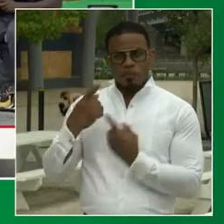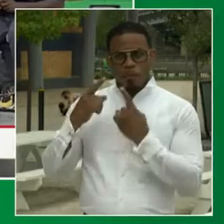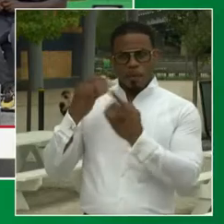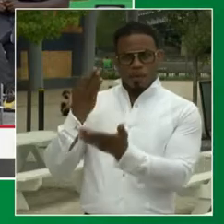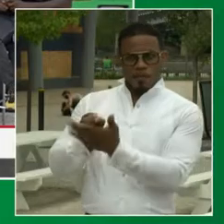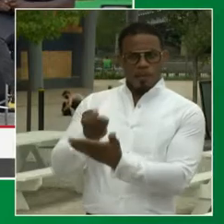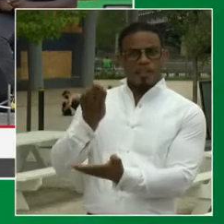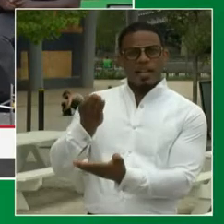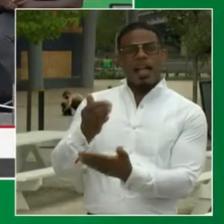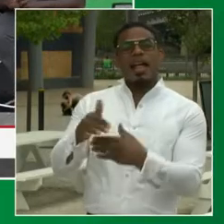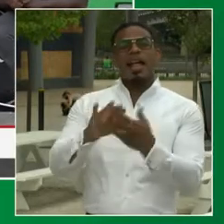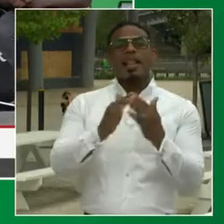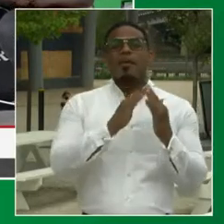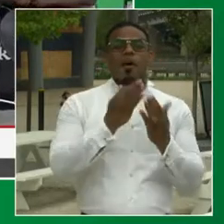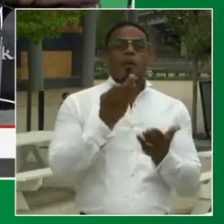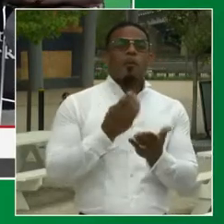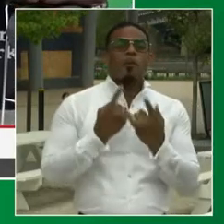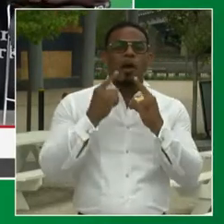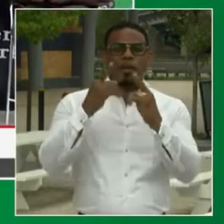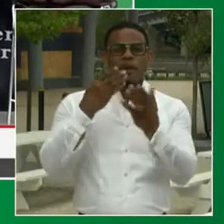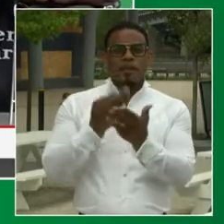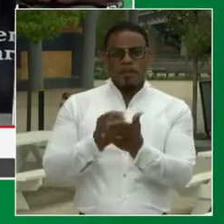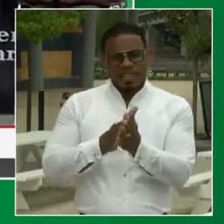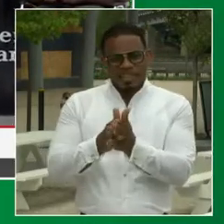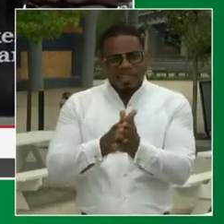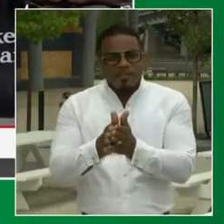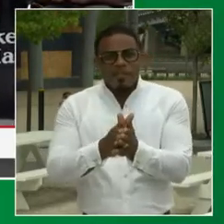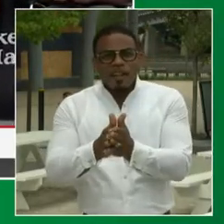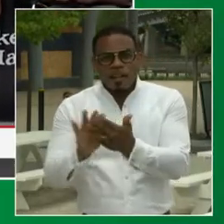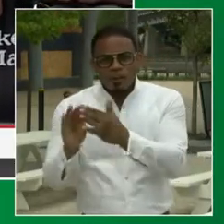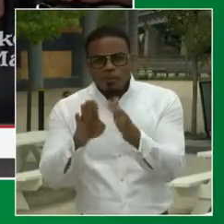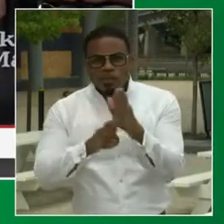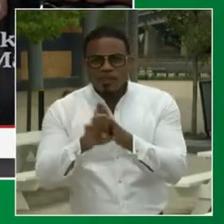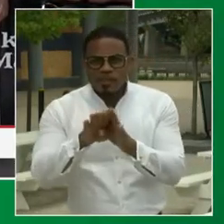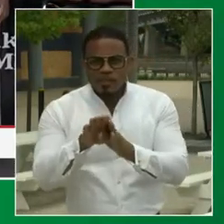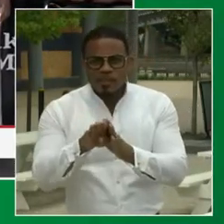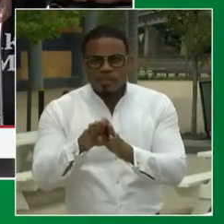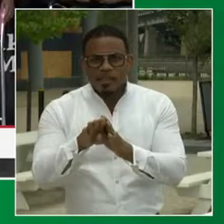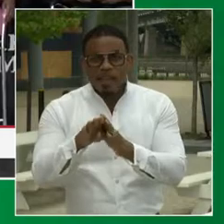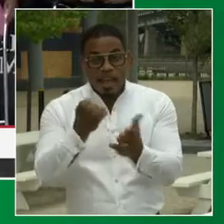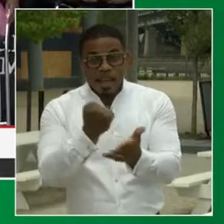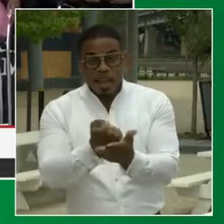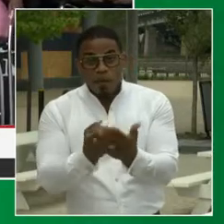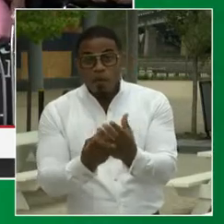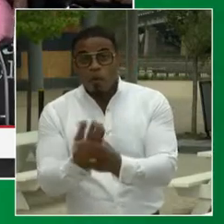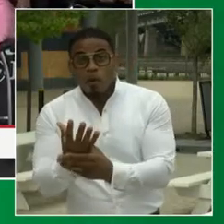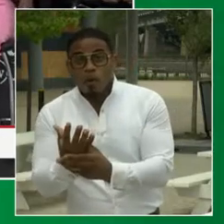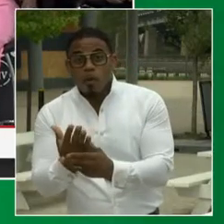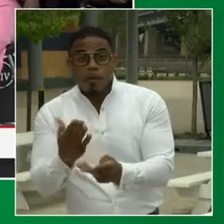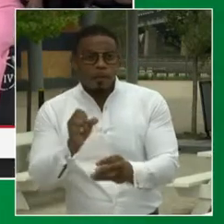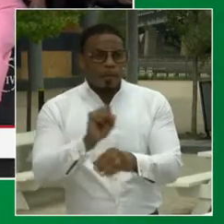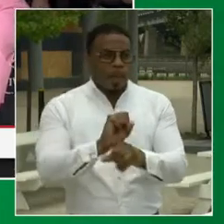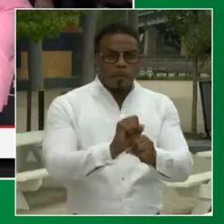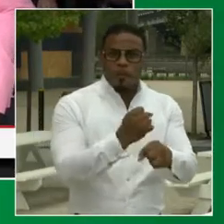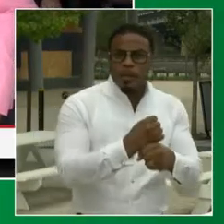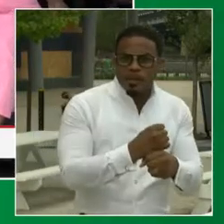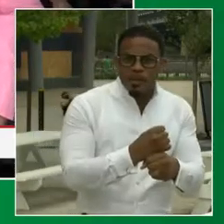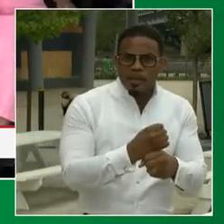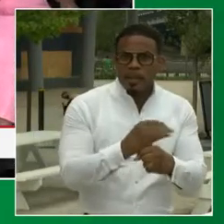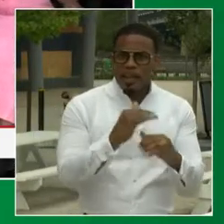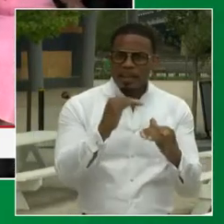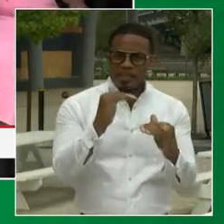Fund. The Neighborhood Prosperity Fund incentivizes community development, economic growth, job creation,